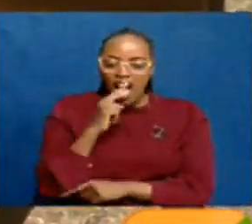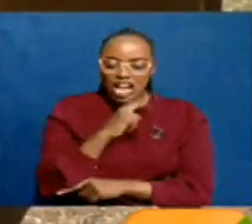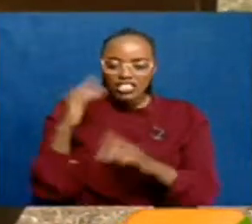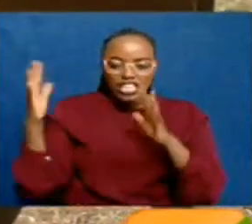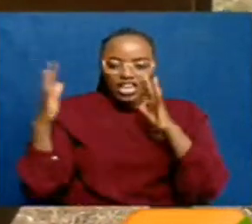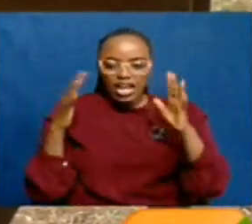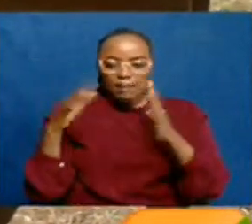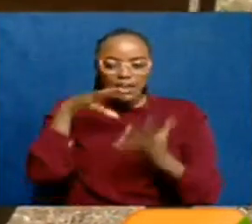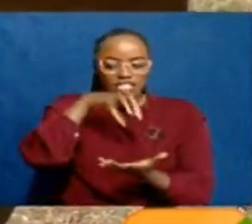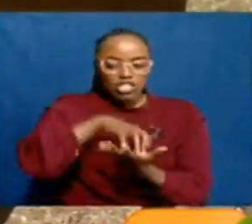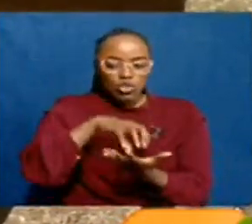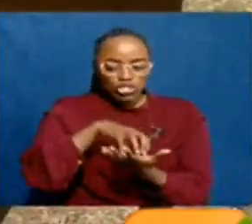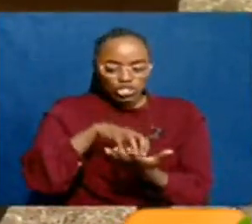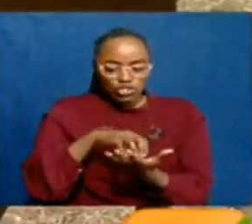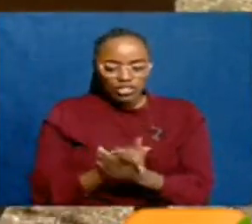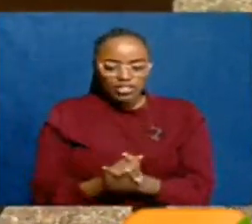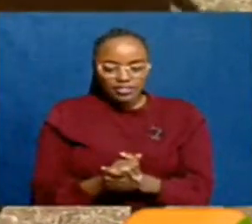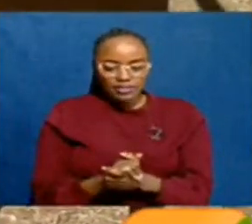conditions.